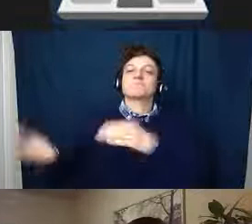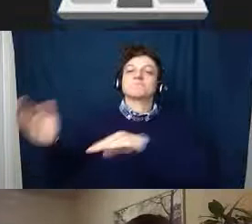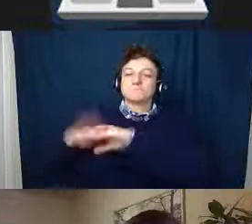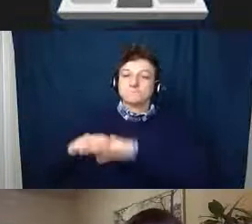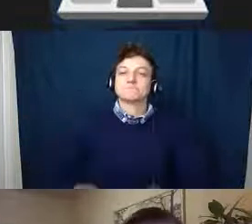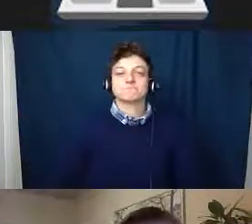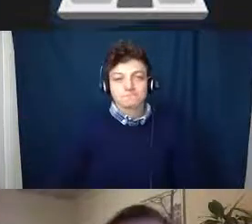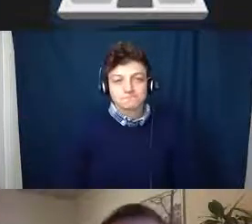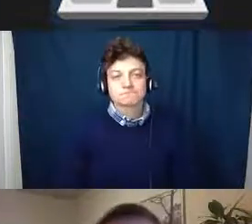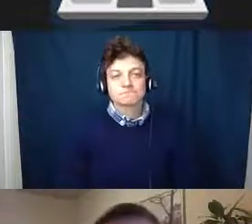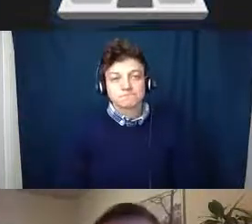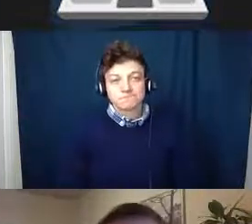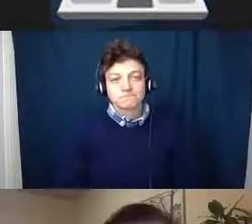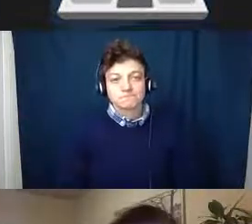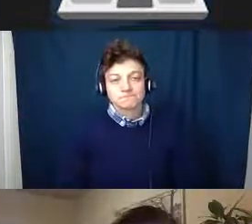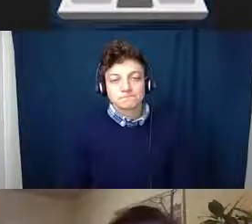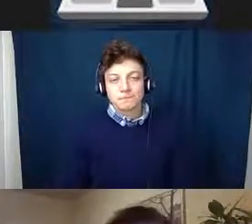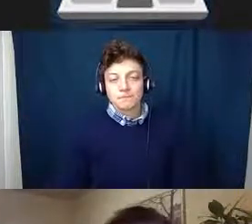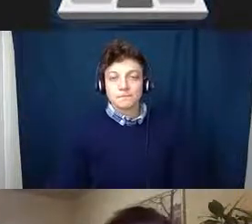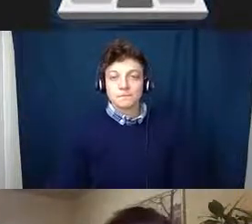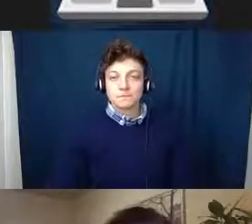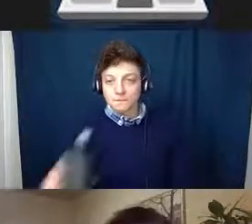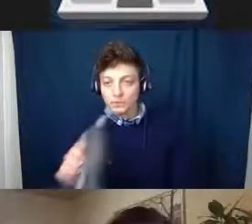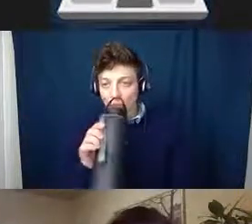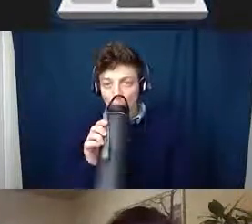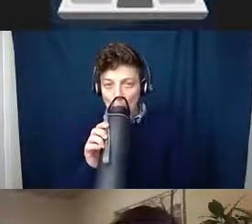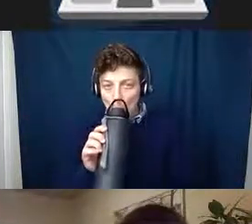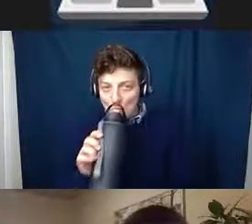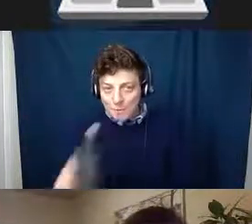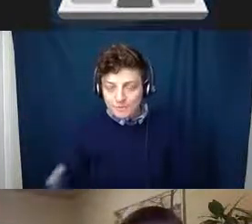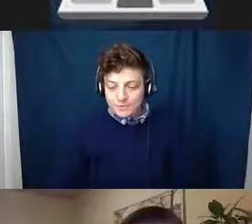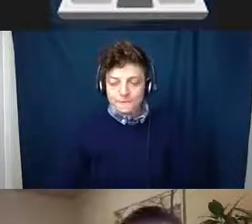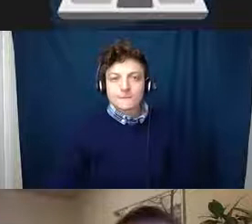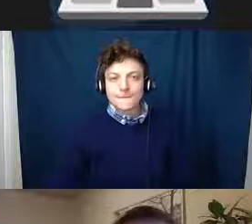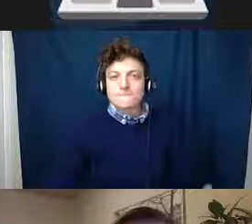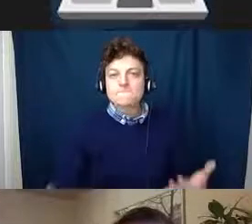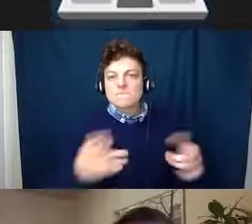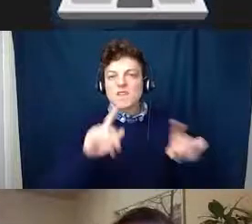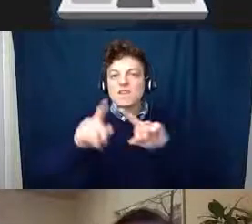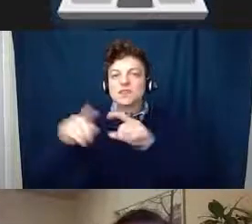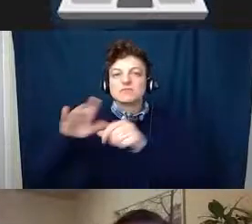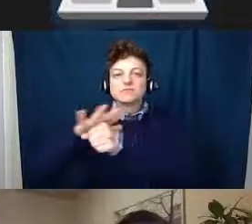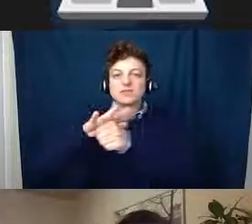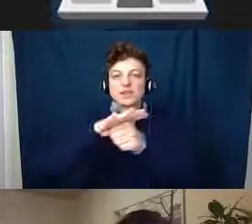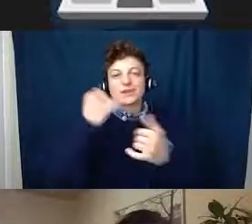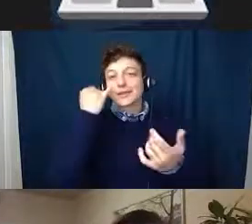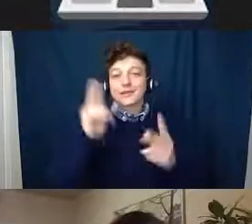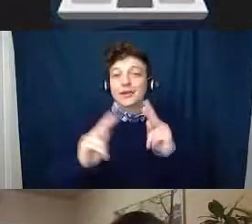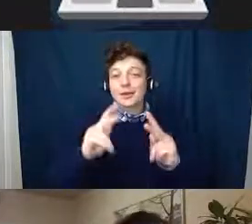And so now if we think a little bit about various neighborhoods in Philadelphia, for all of you Philly natives, you know,